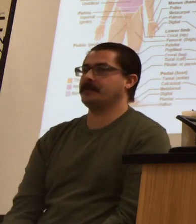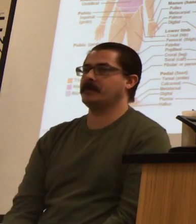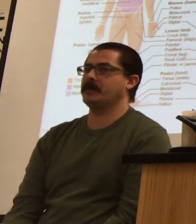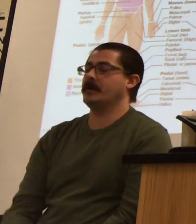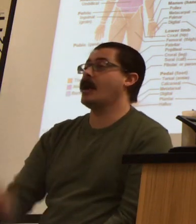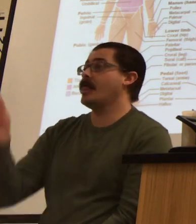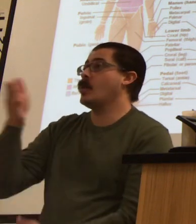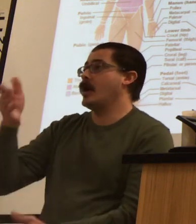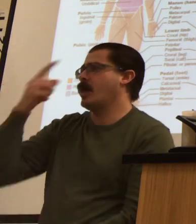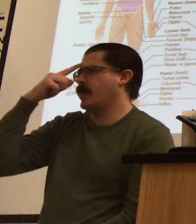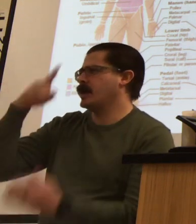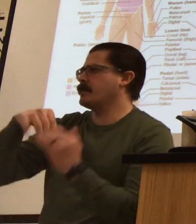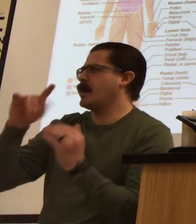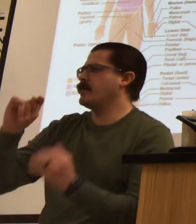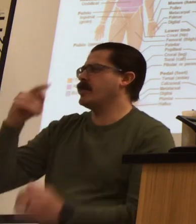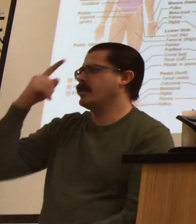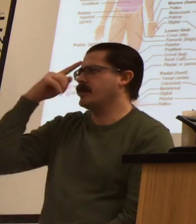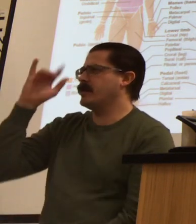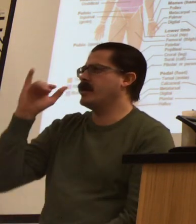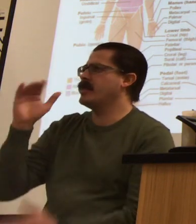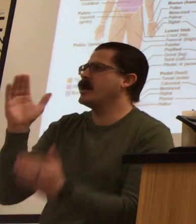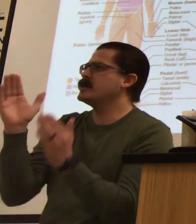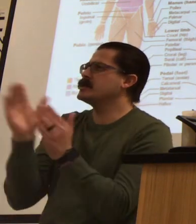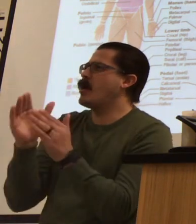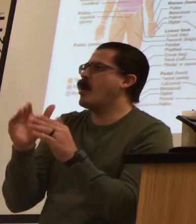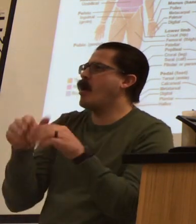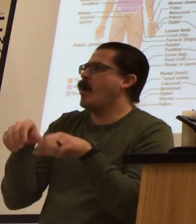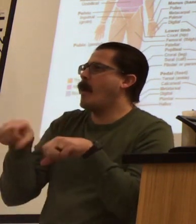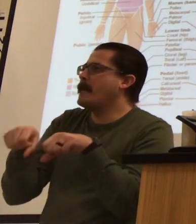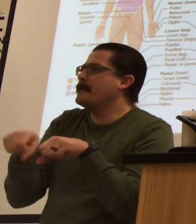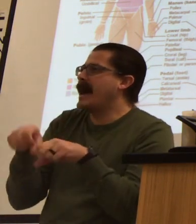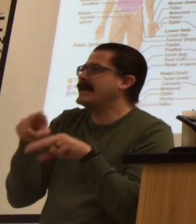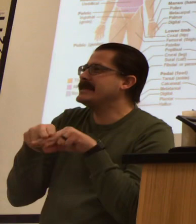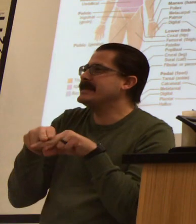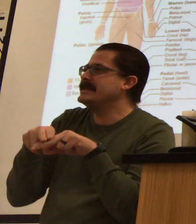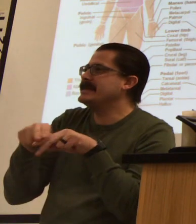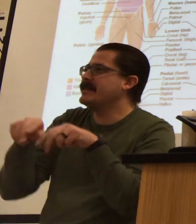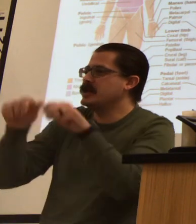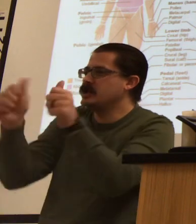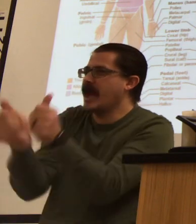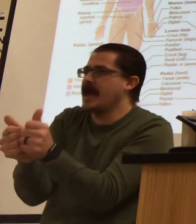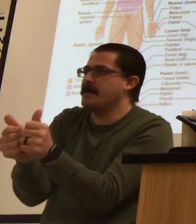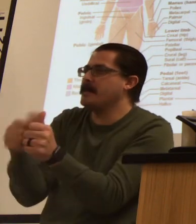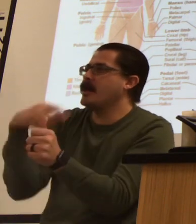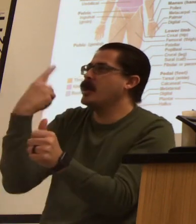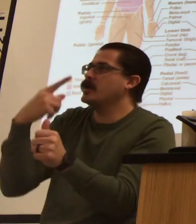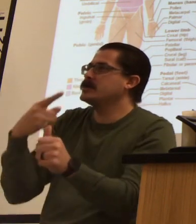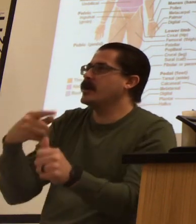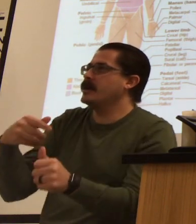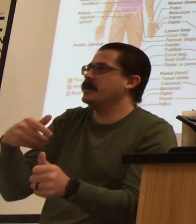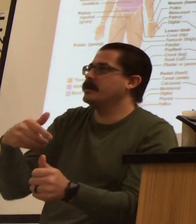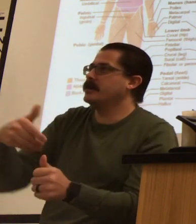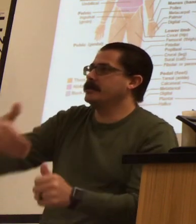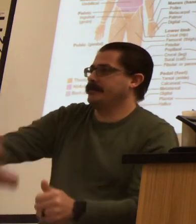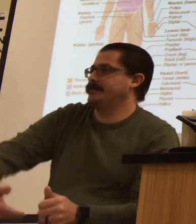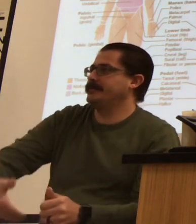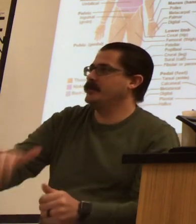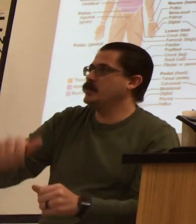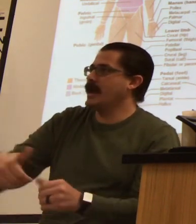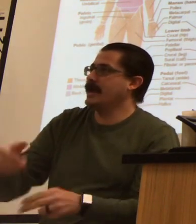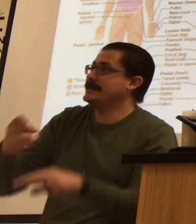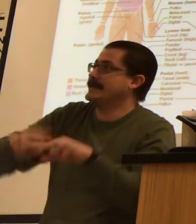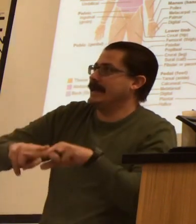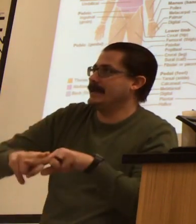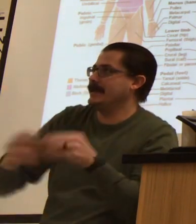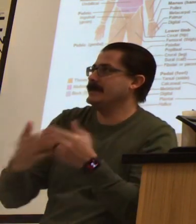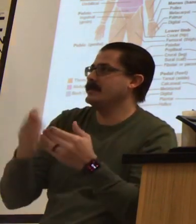Another way to think of it, think of those little small bike seats, the shape of it. The shape of it fits the perineal region, basically. Okay,